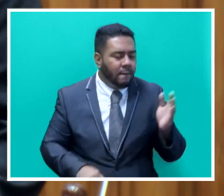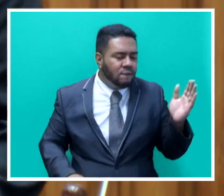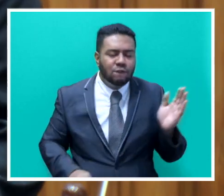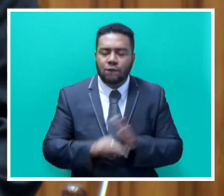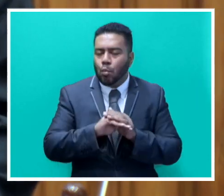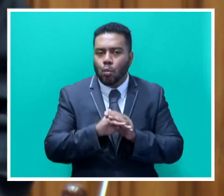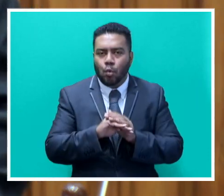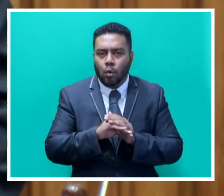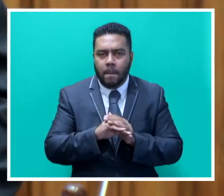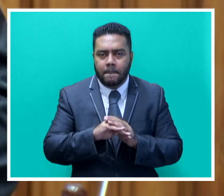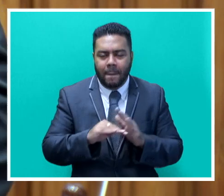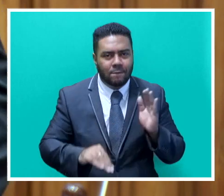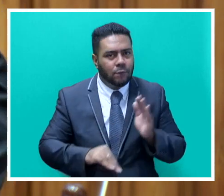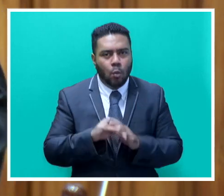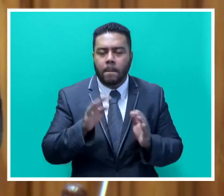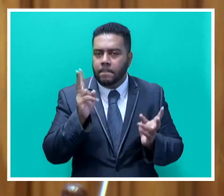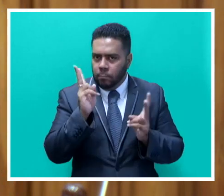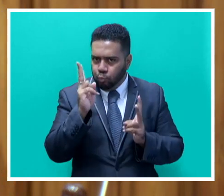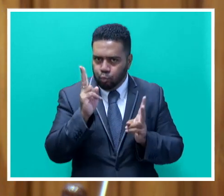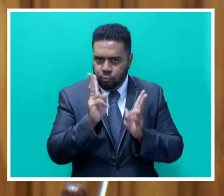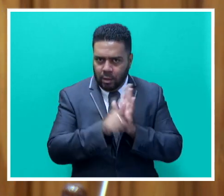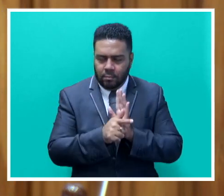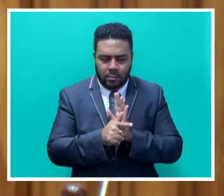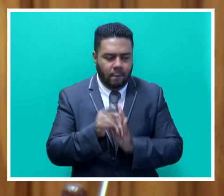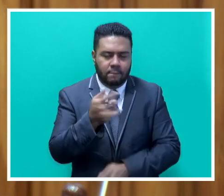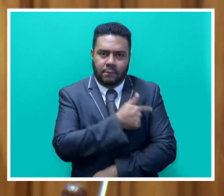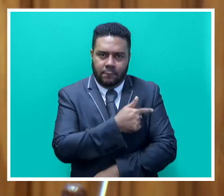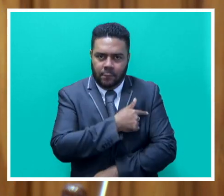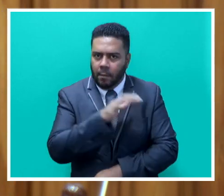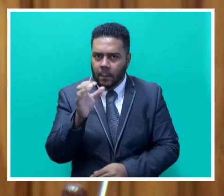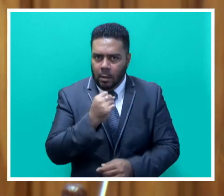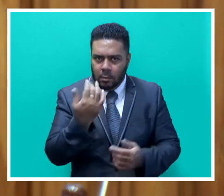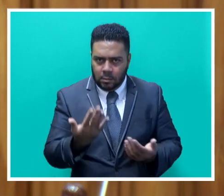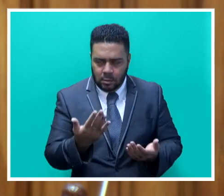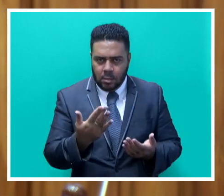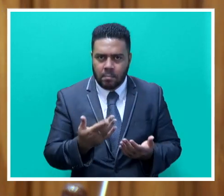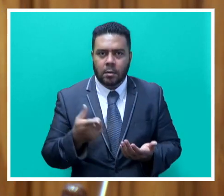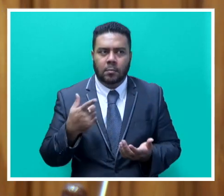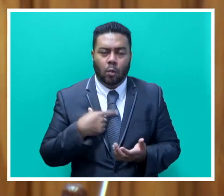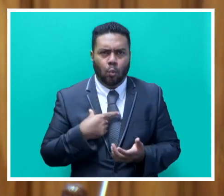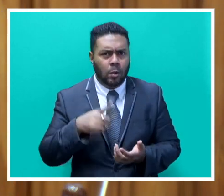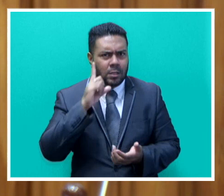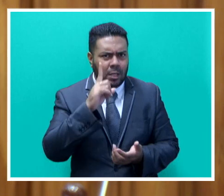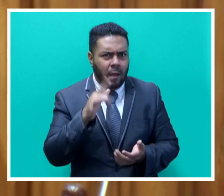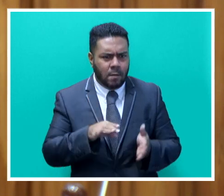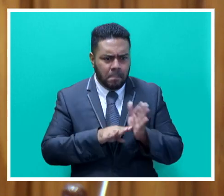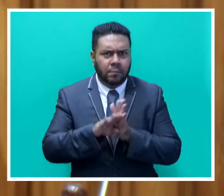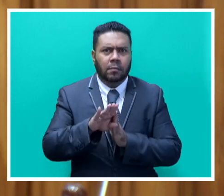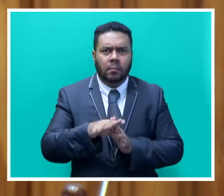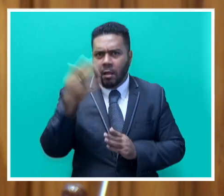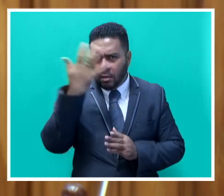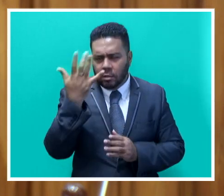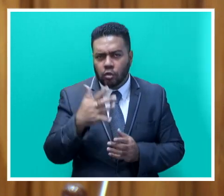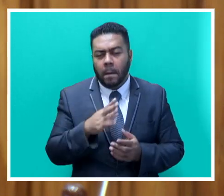vaccinated. Honorable Speaker, over the past few months, we've seen a spike in dangerous misinformation and